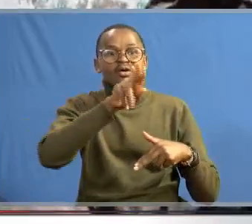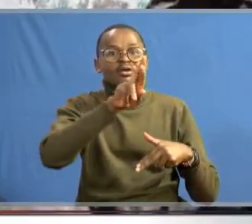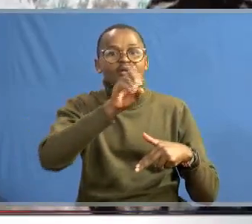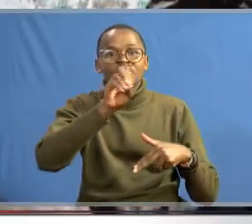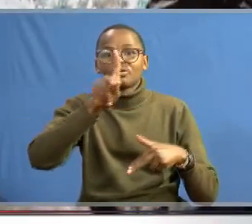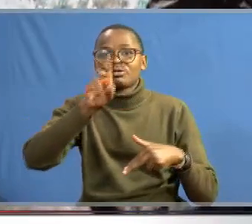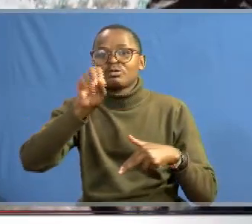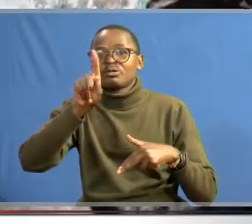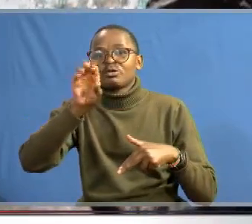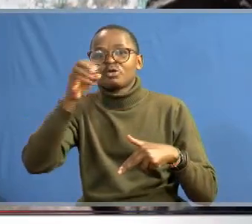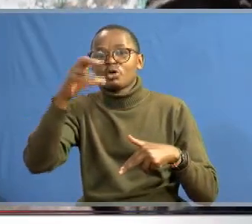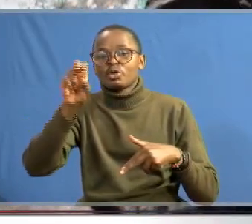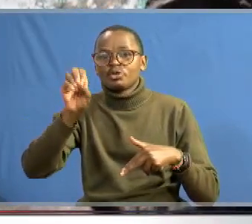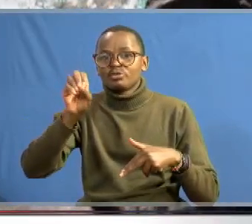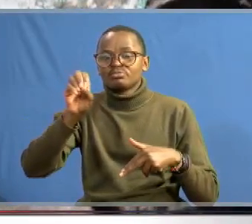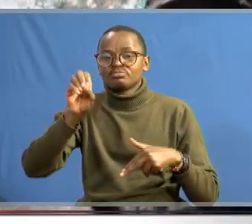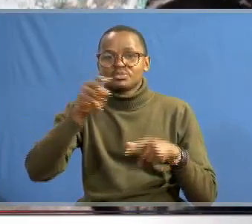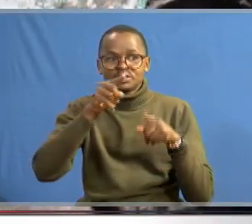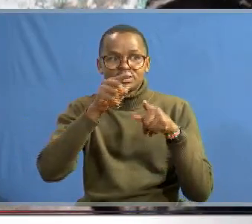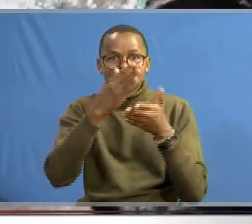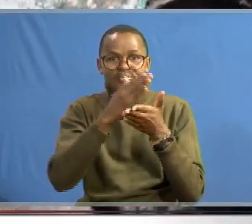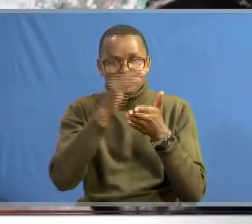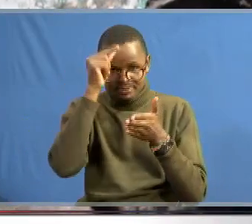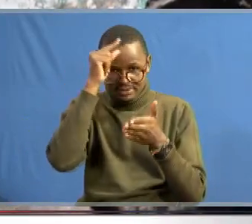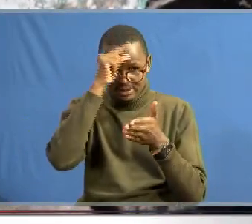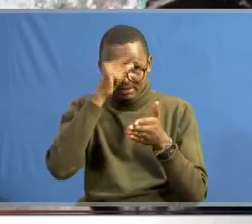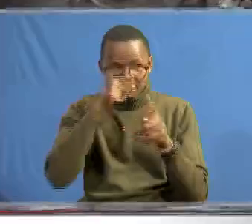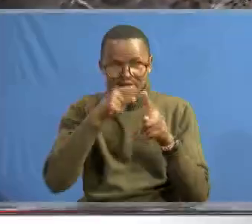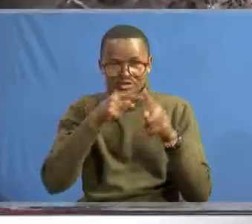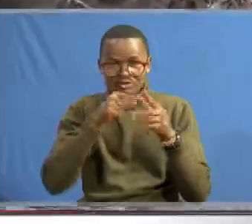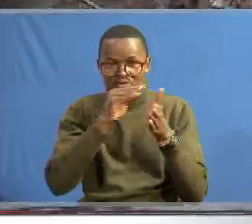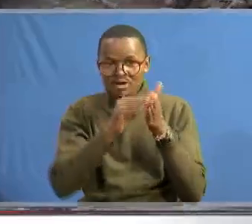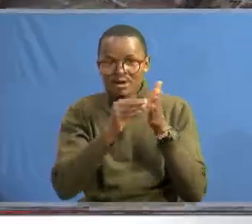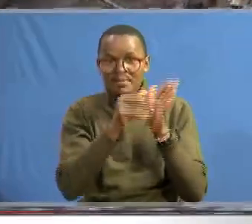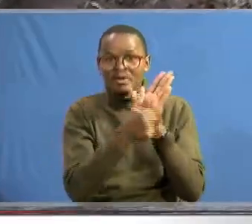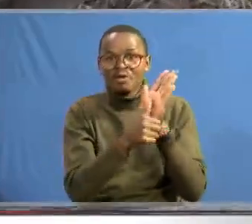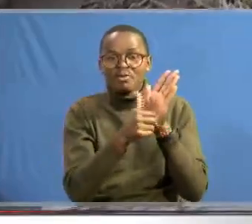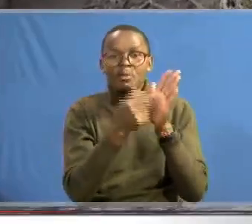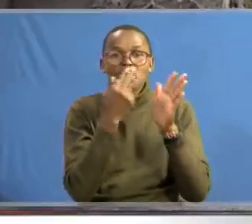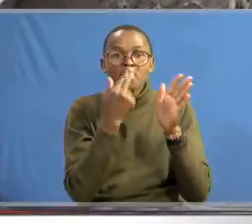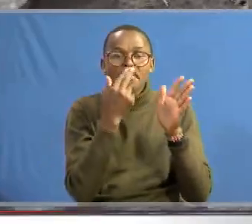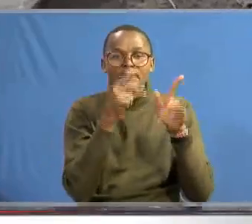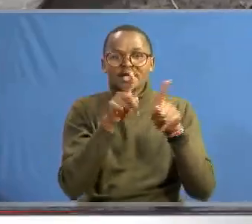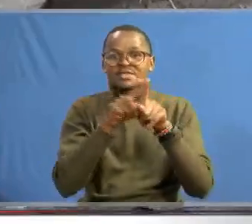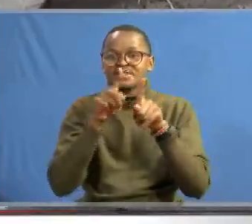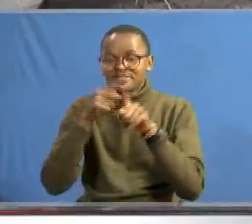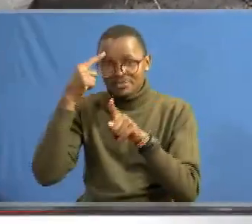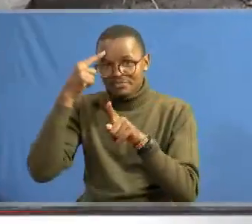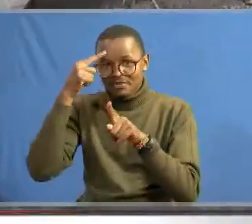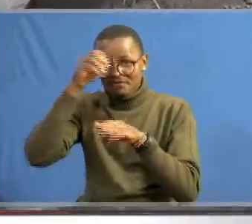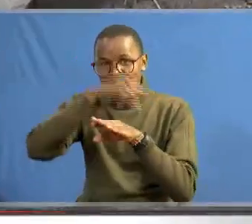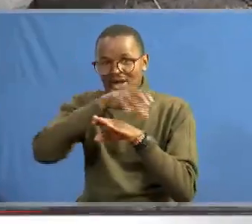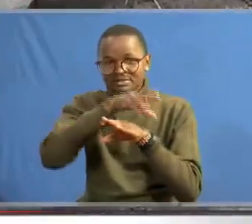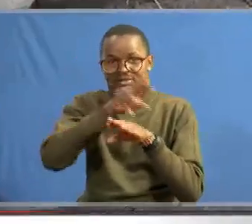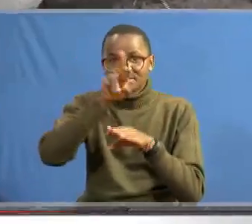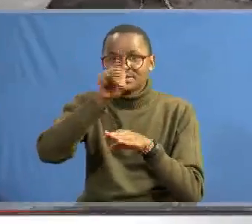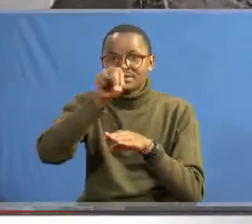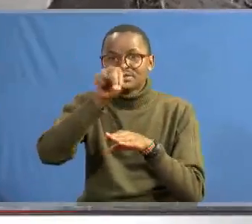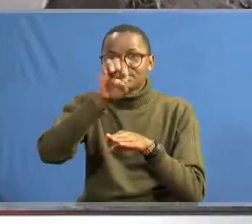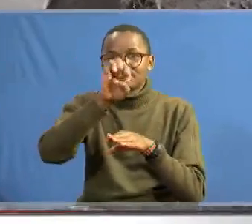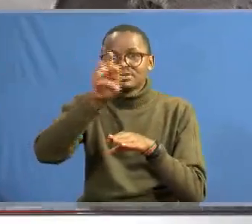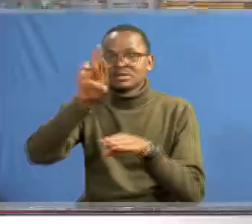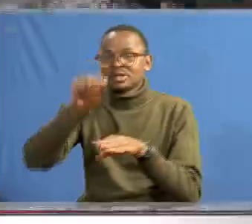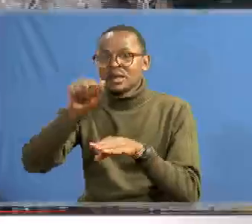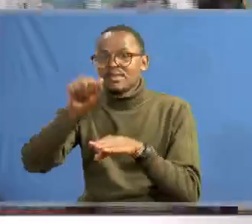The Rapid Results Initiative is part of the government's effort to address issues of pollution and dumping. NEMA, as well as the